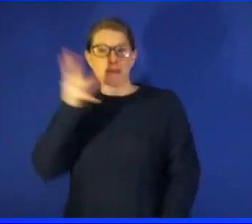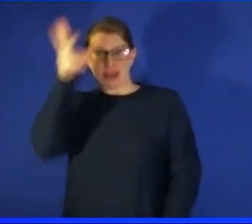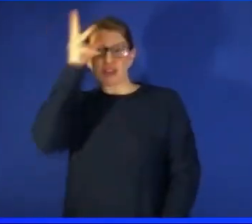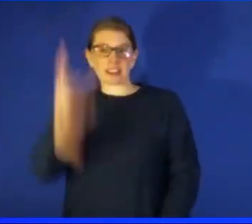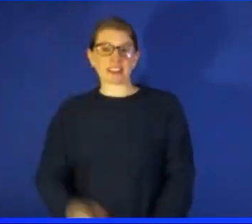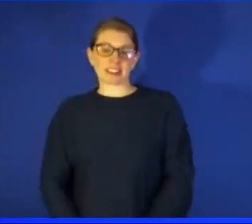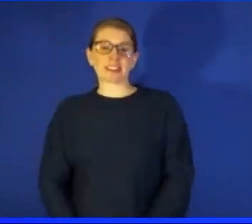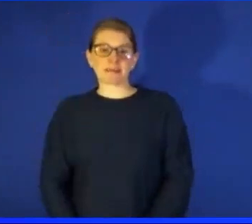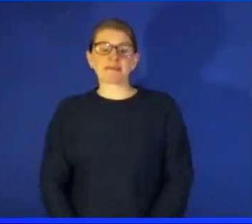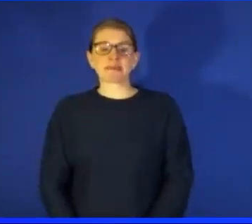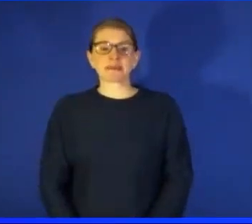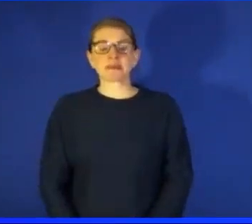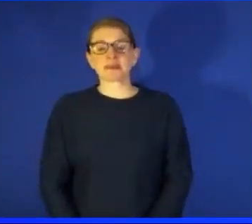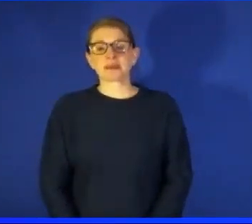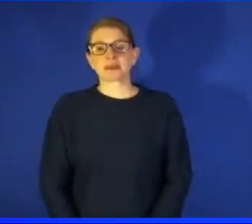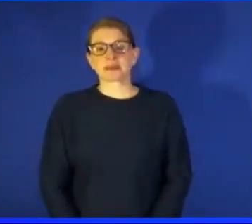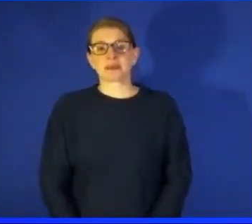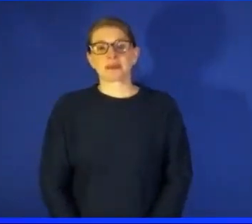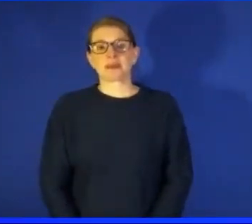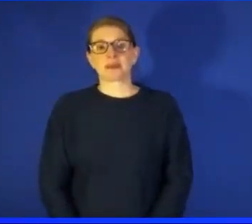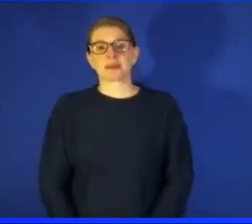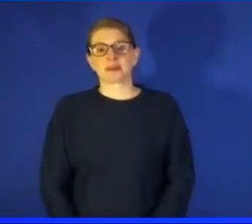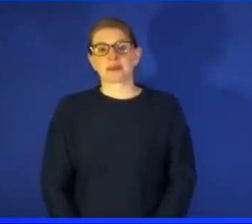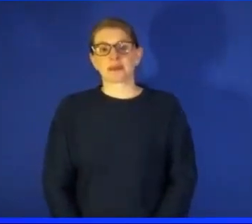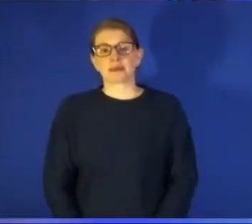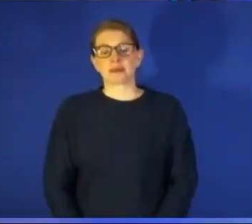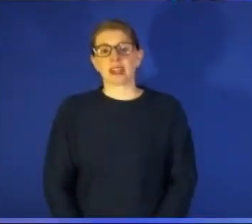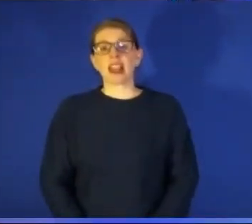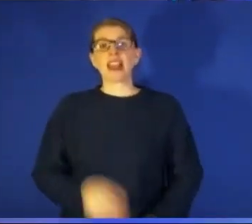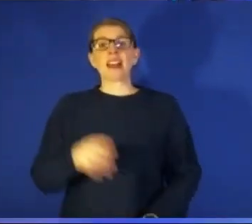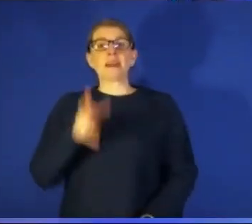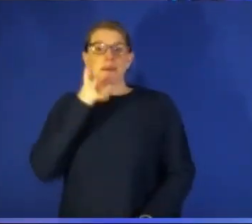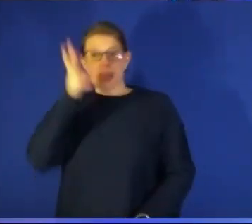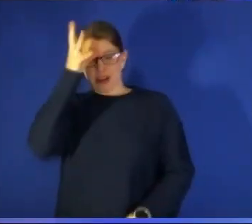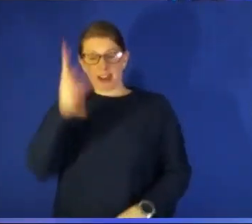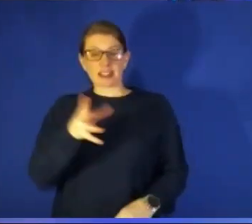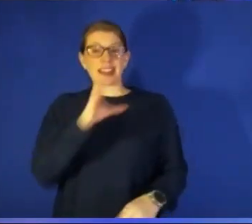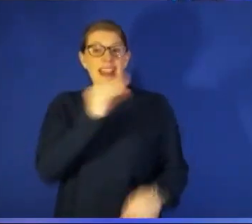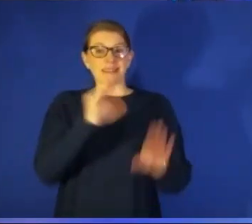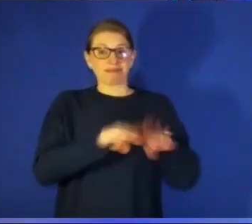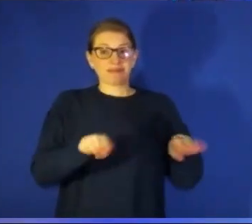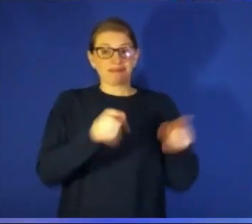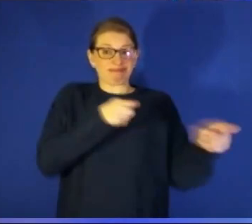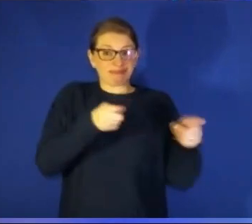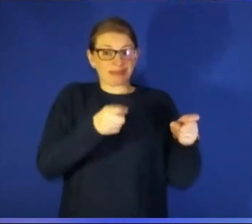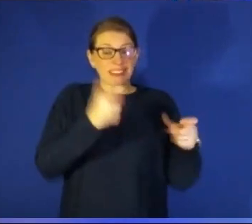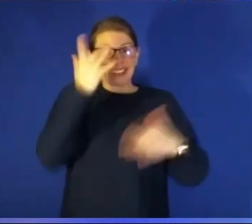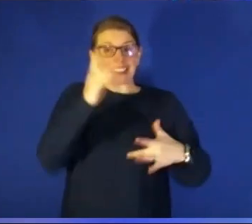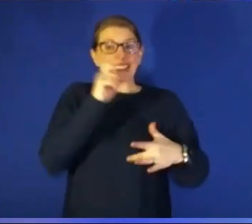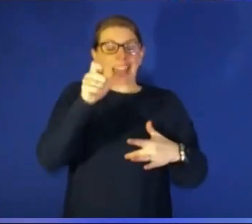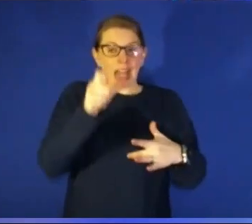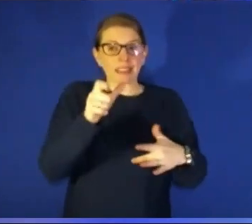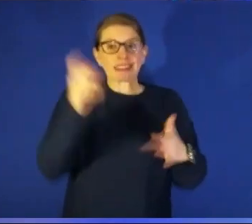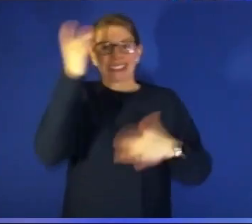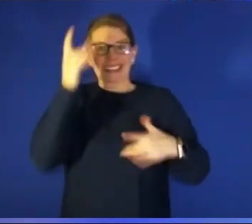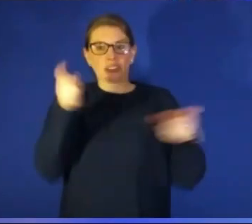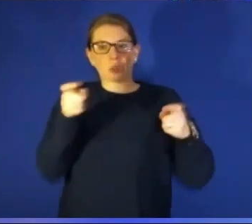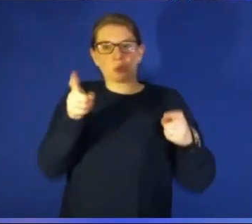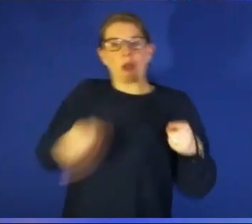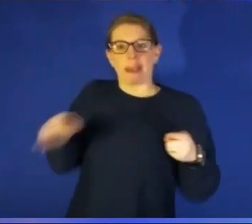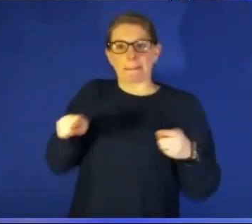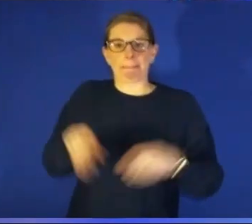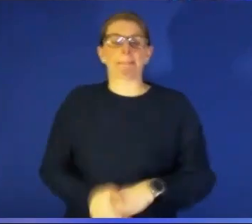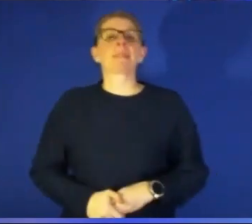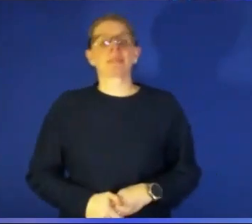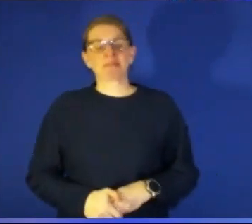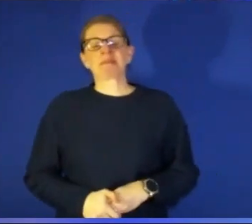running the disease and not letting the disease run them. Makes sense. Okay, I have to ask you both this, and I've asked you this